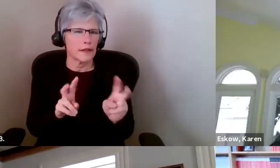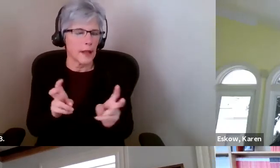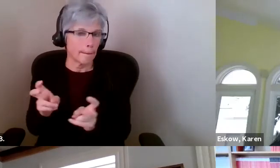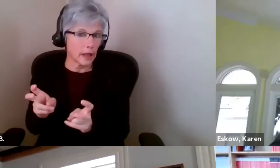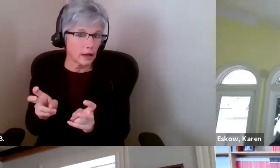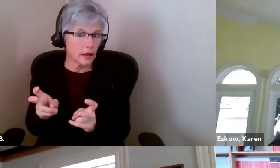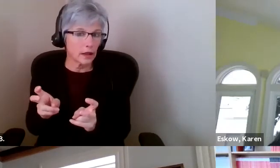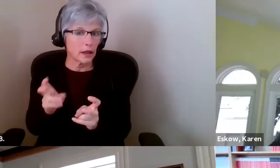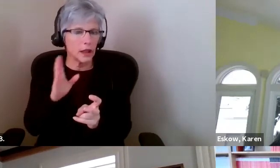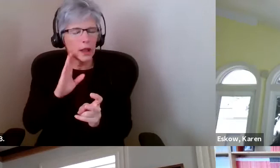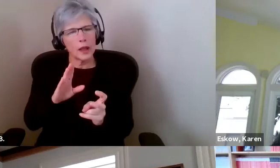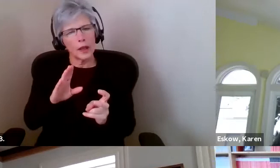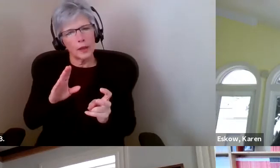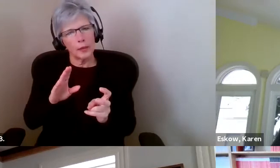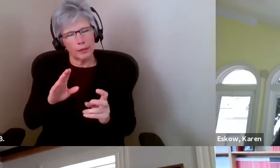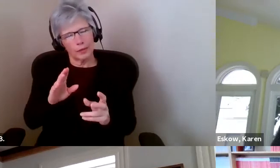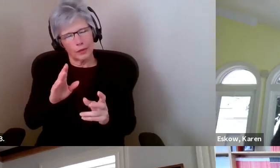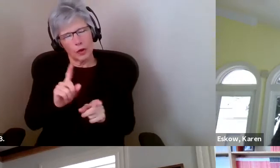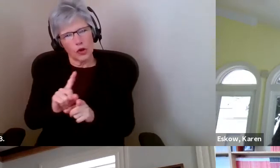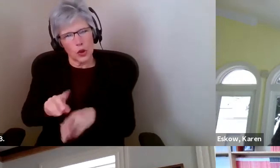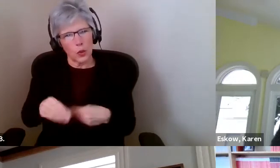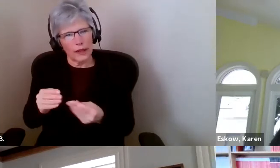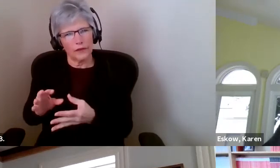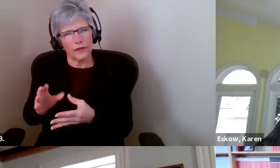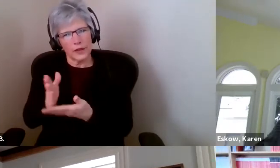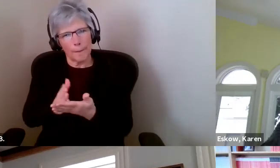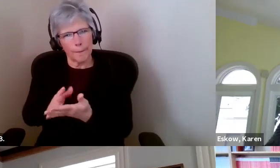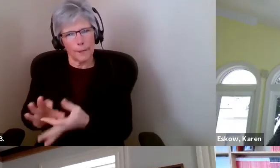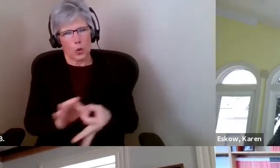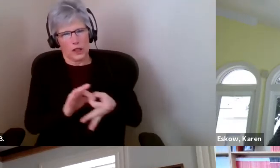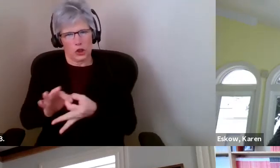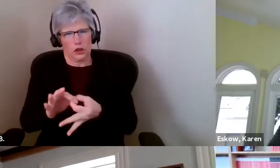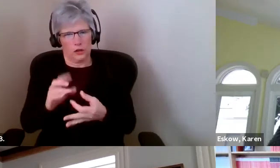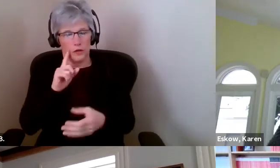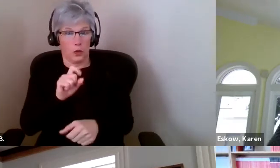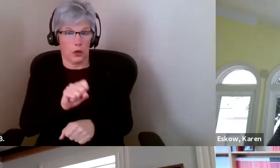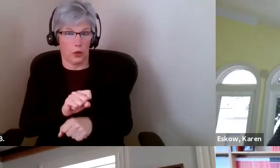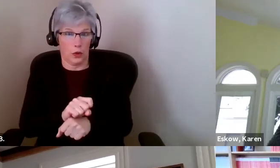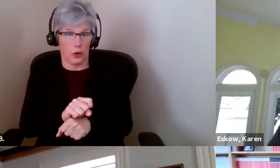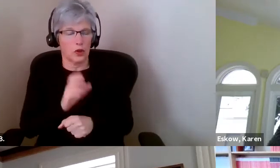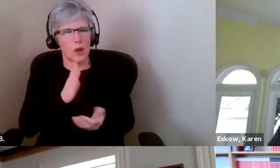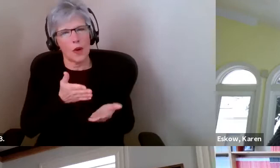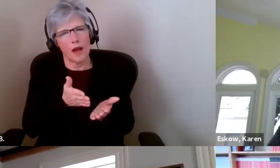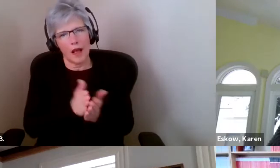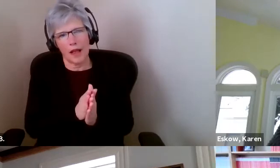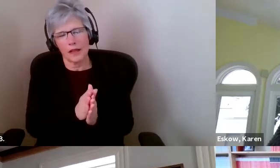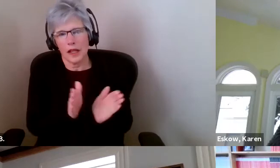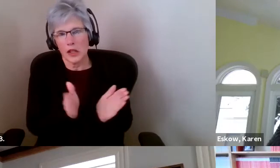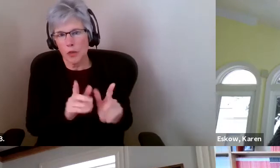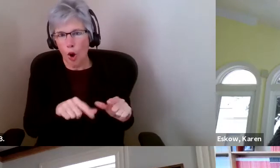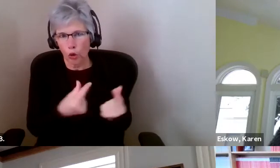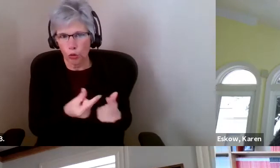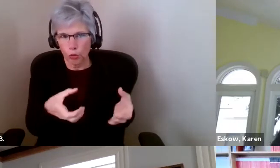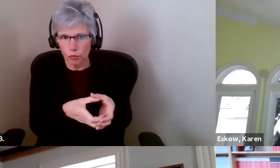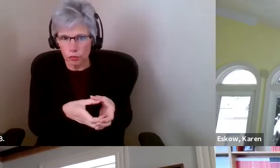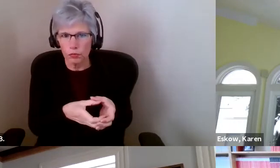sort of, you know, cohesion to this work. I will ask a small group of, like I said, of you to do this. I